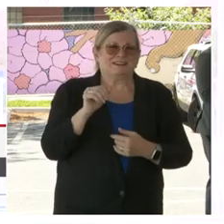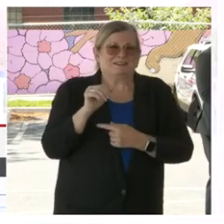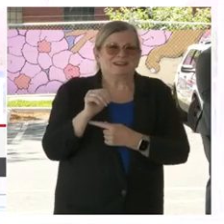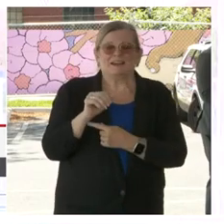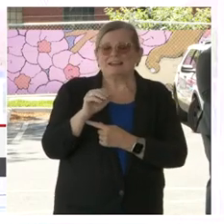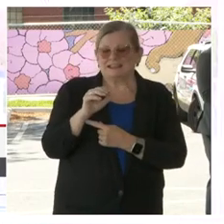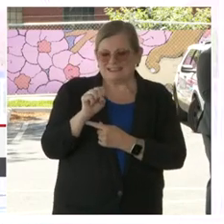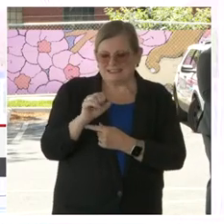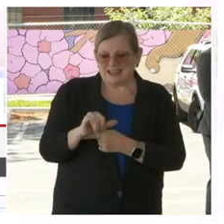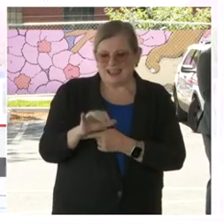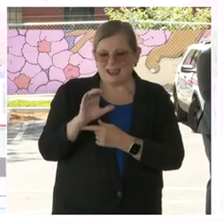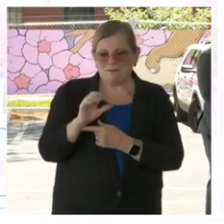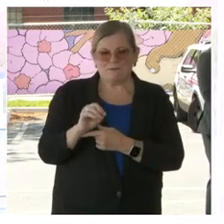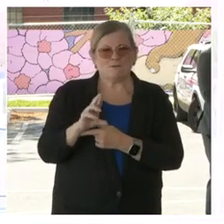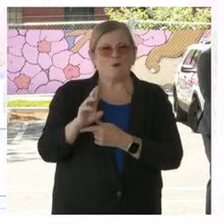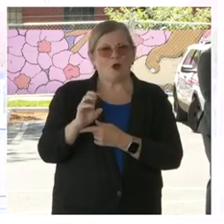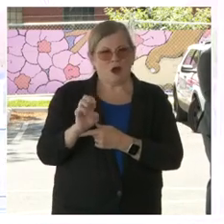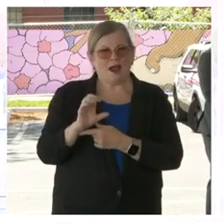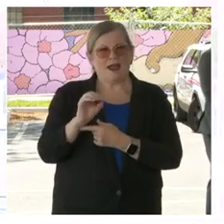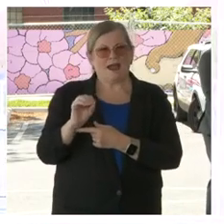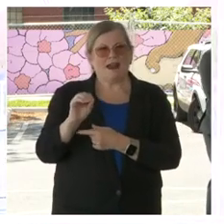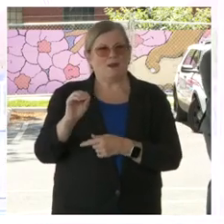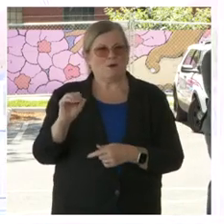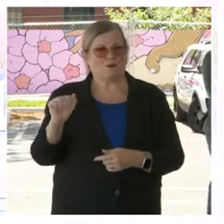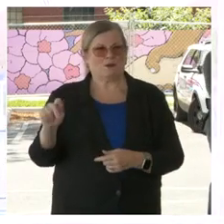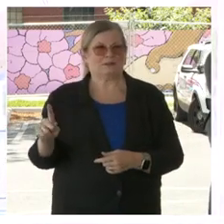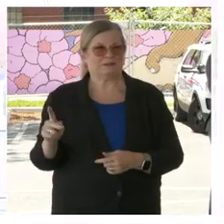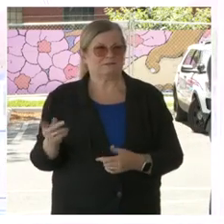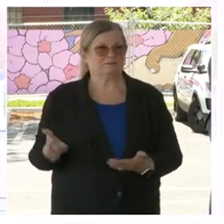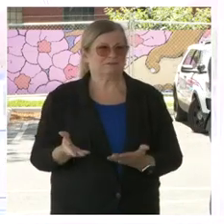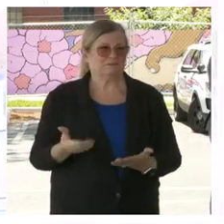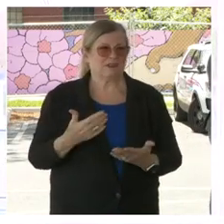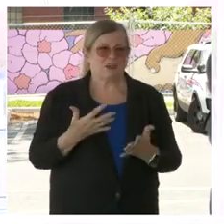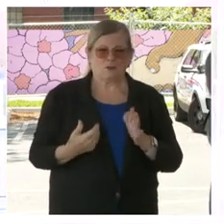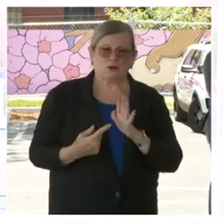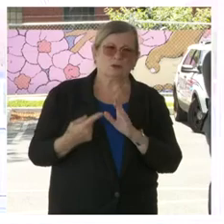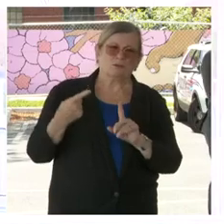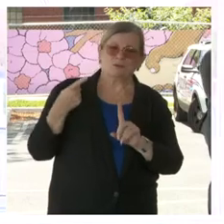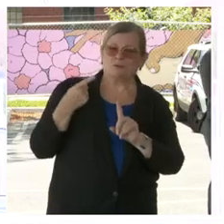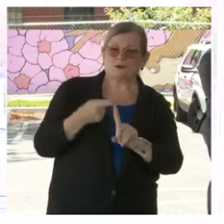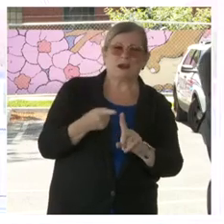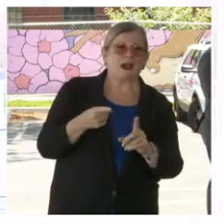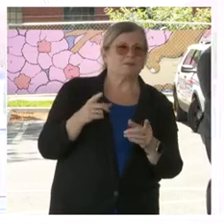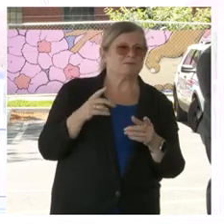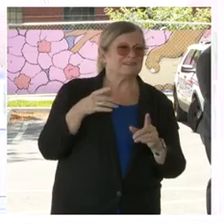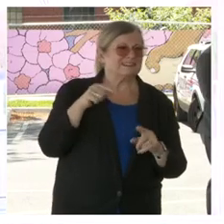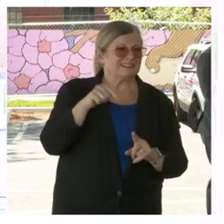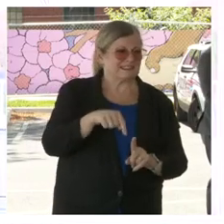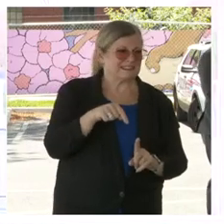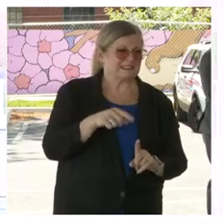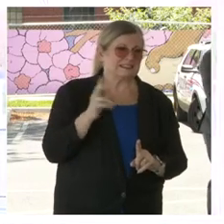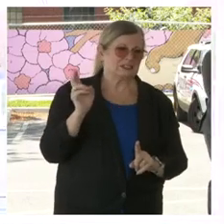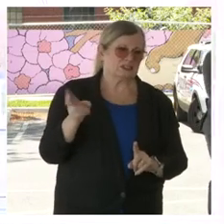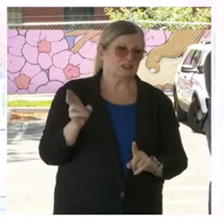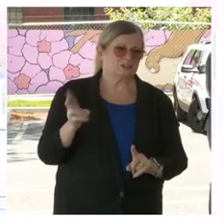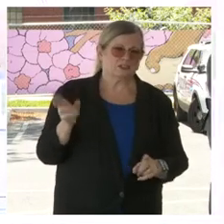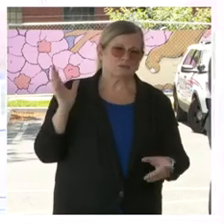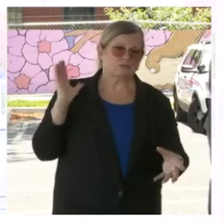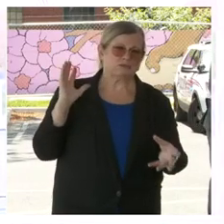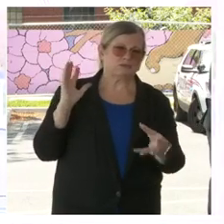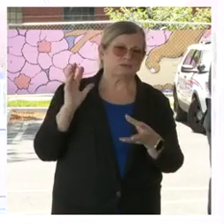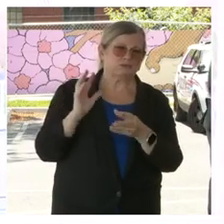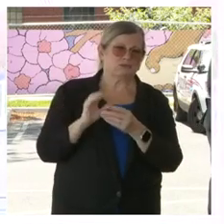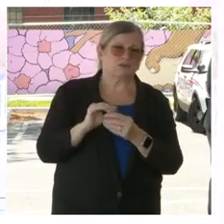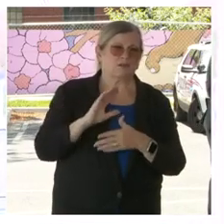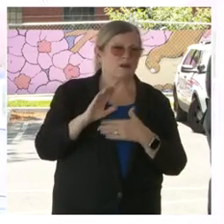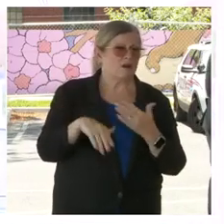ceremony. I have to point out today that we're making some kind of history. We have all these incredible guests, but this may be the first time in the history